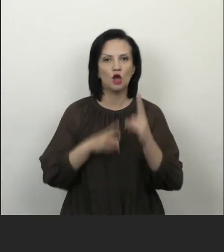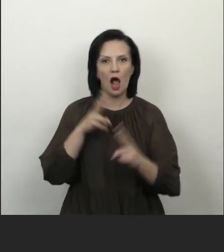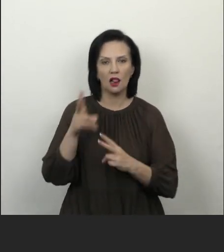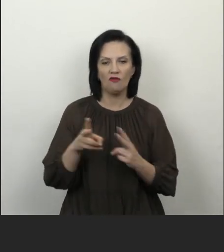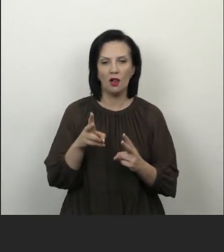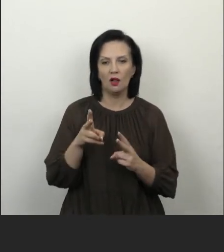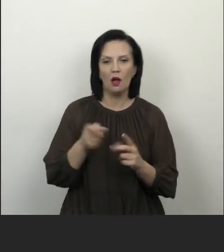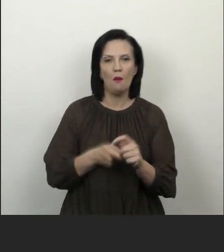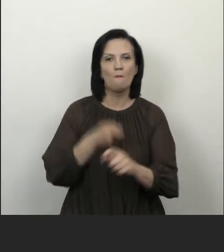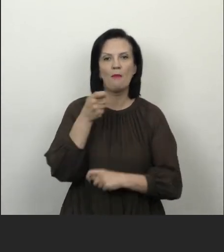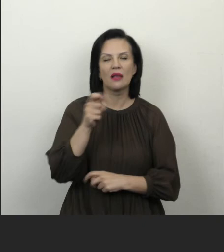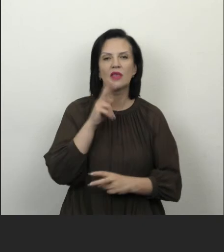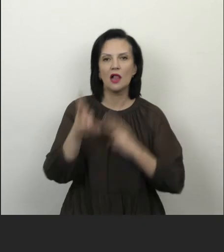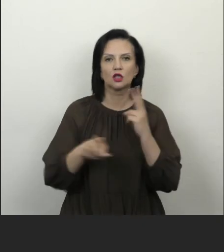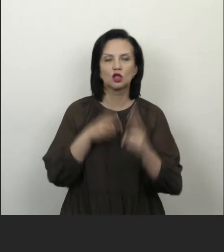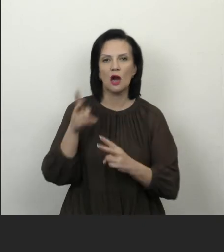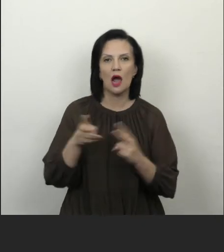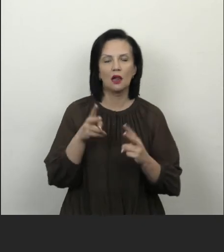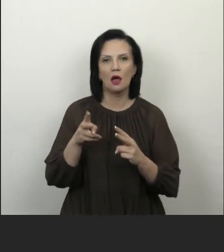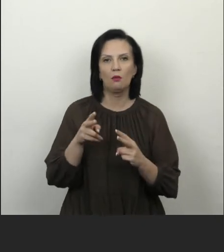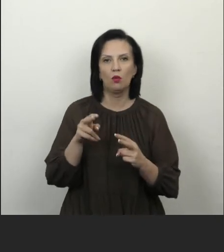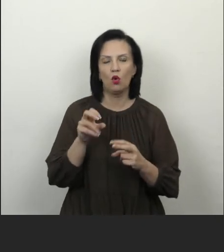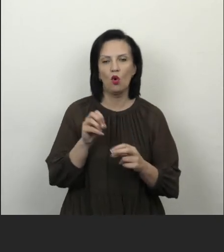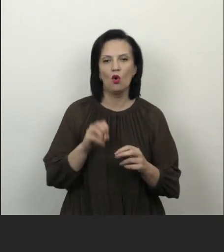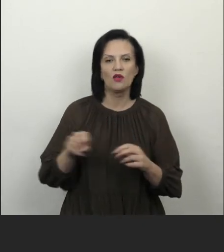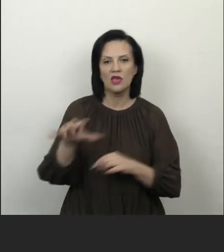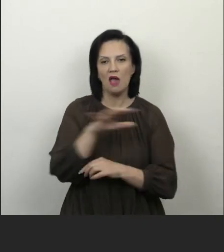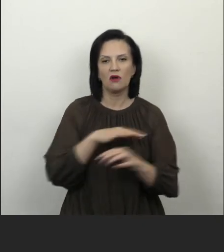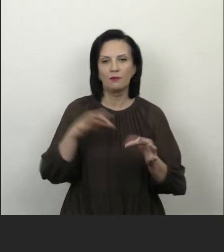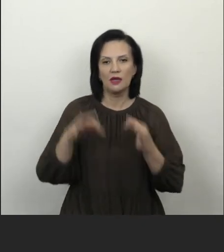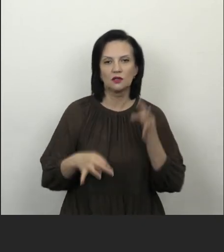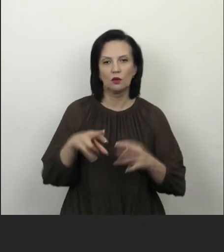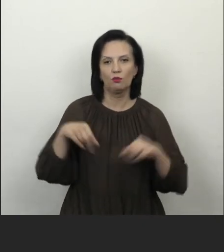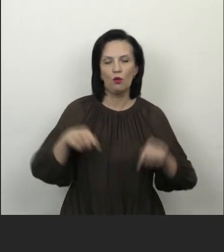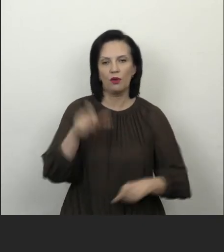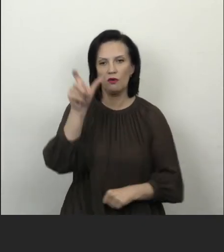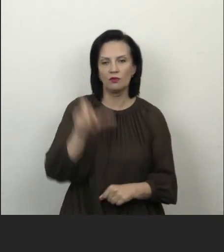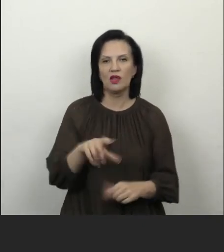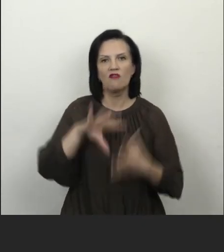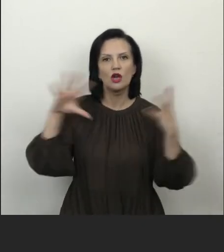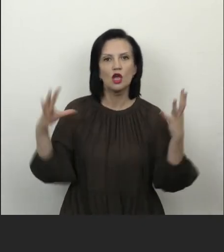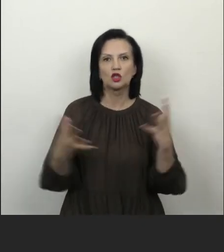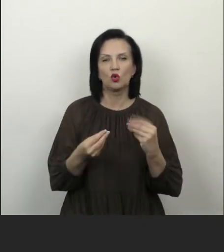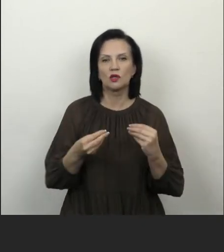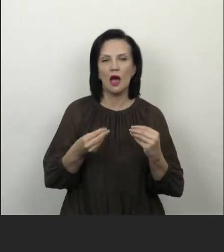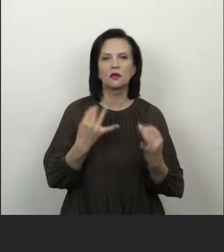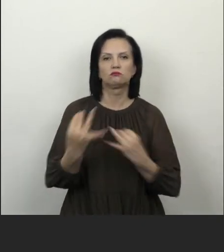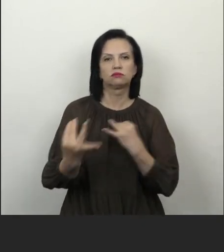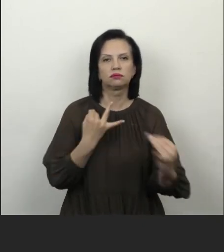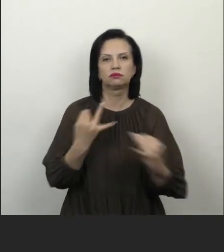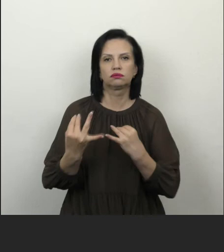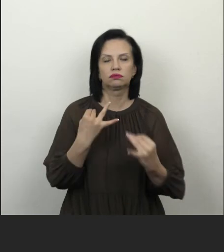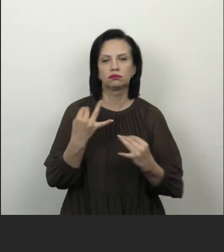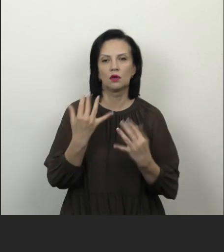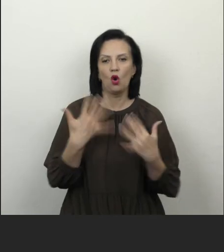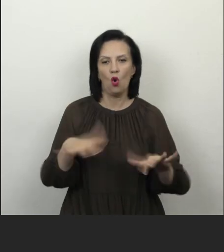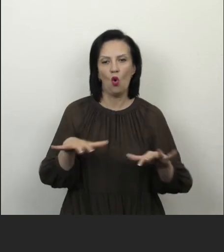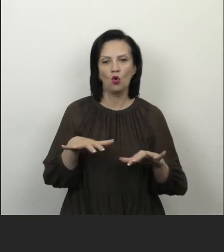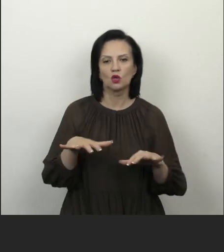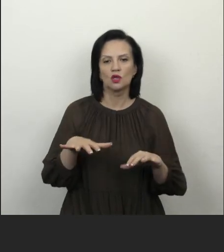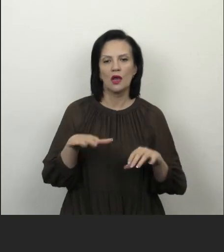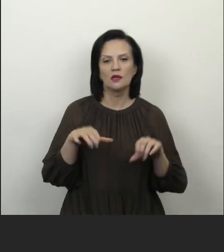the candidate went to the European Court of Human Rights, and as a result of the